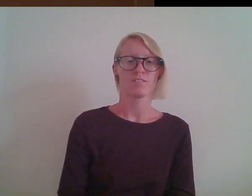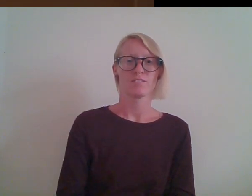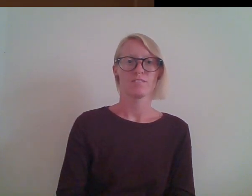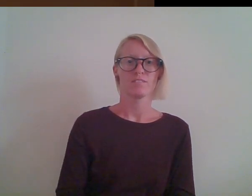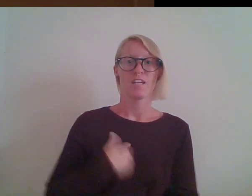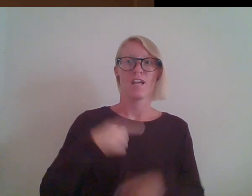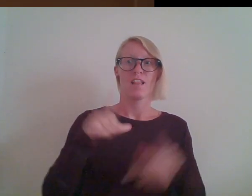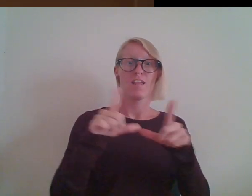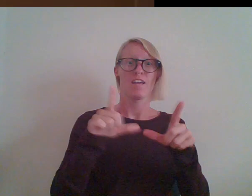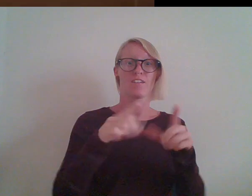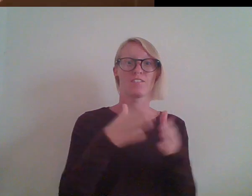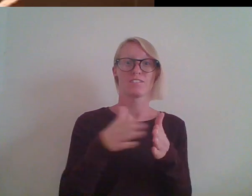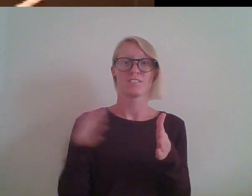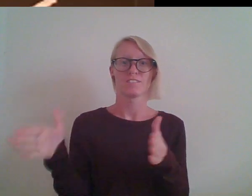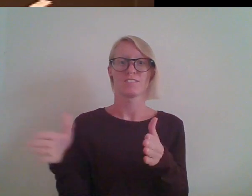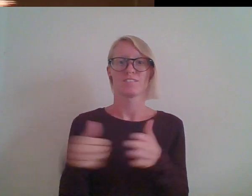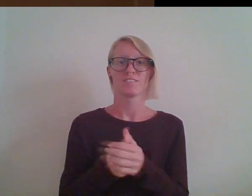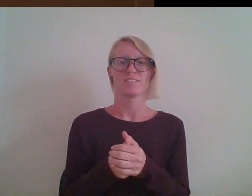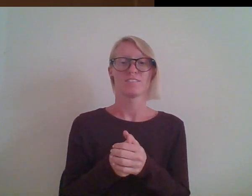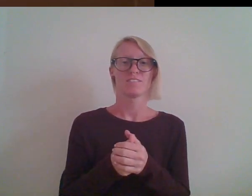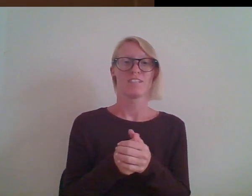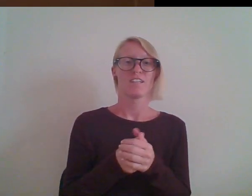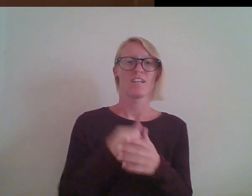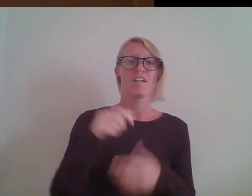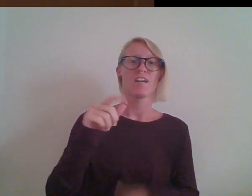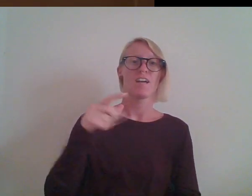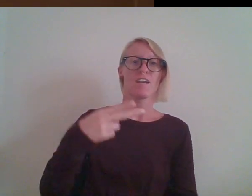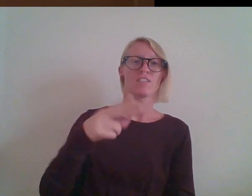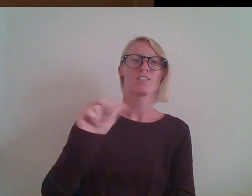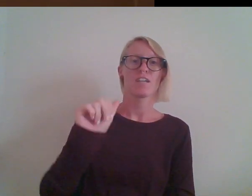in sequence. Whoosh, letters.